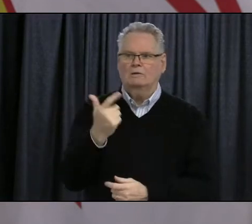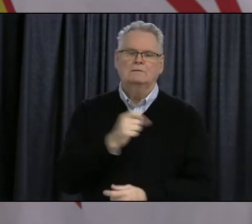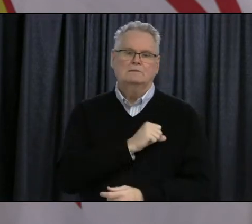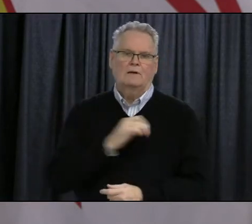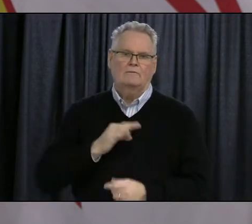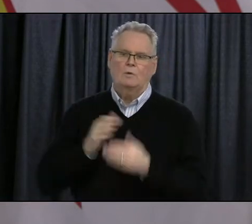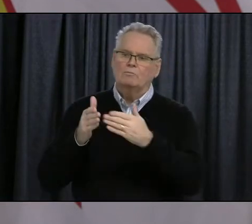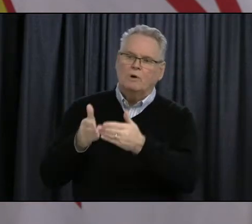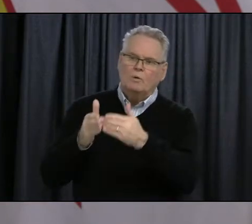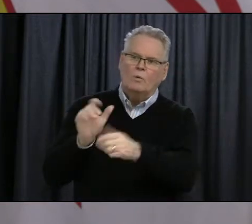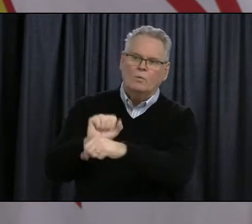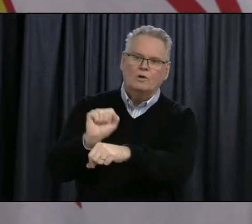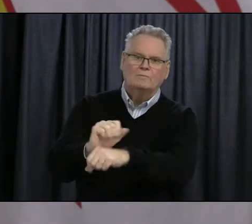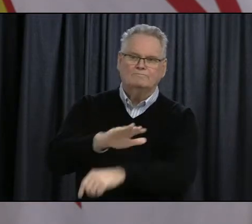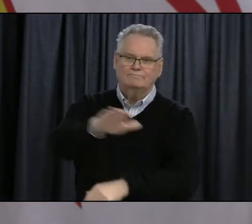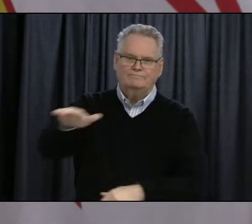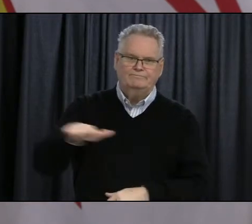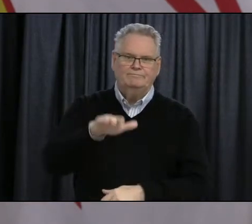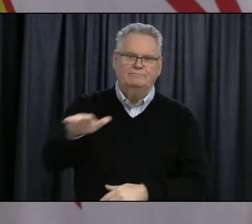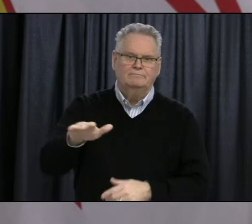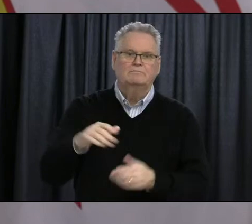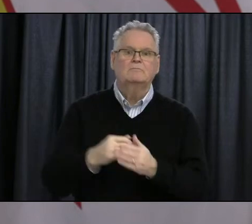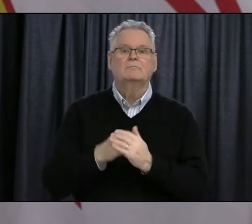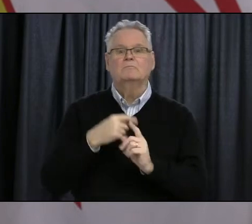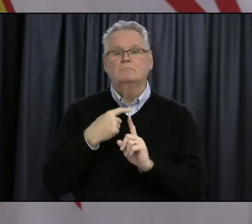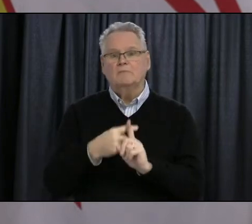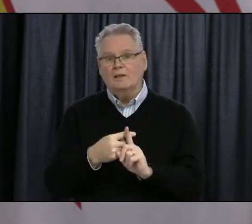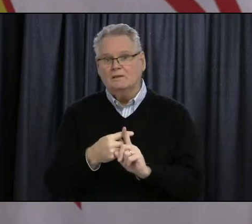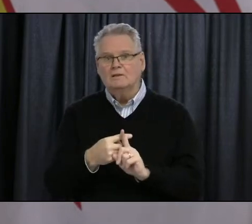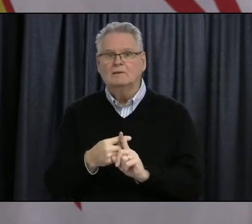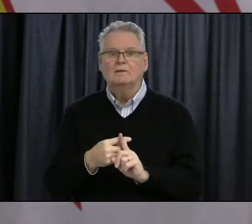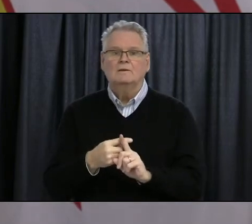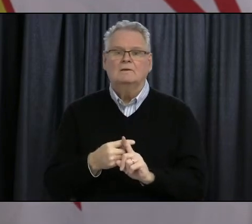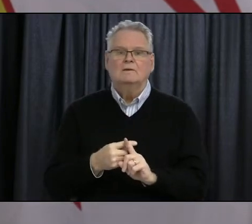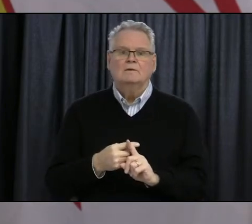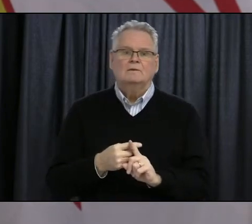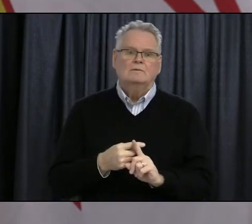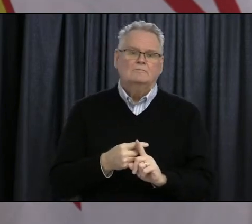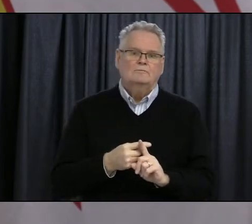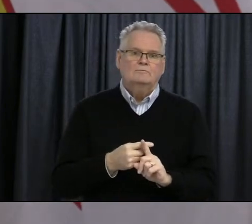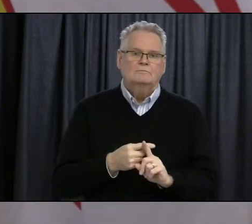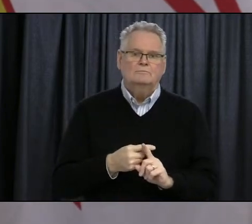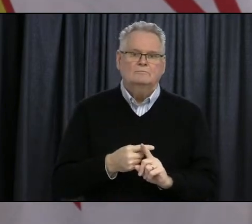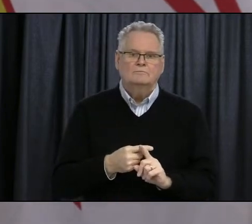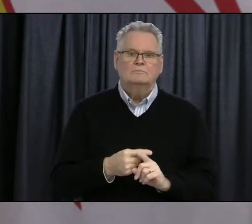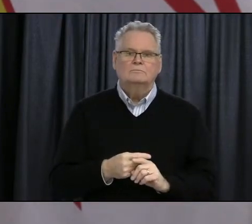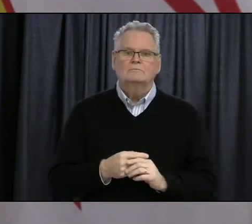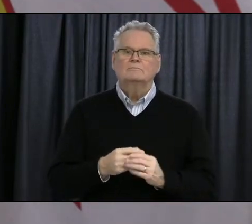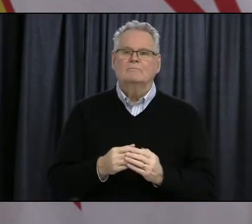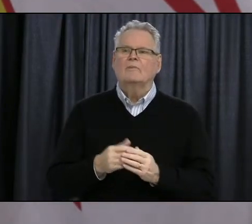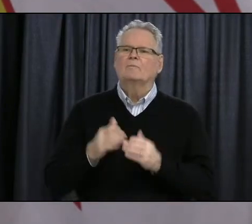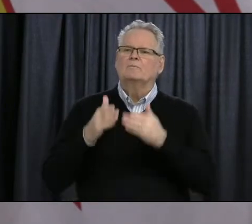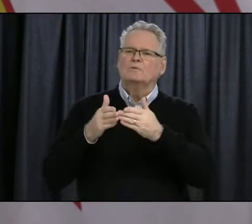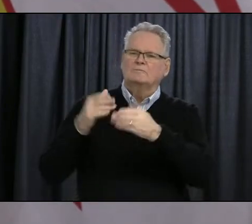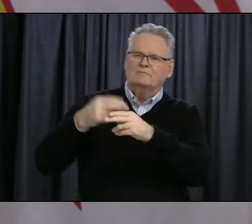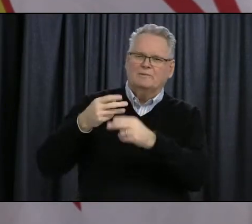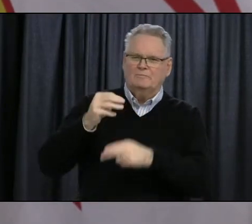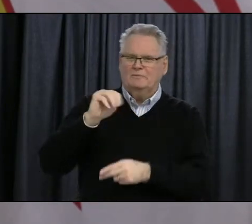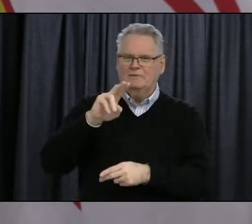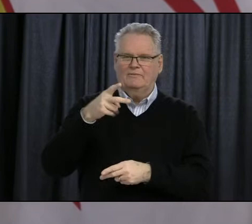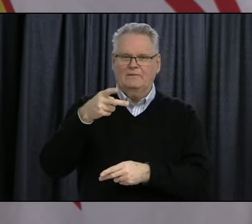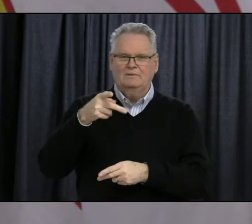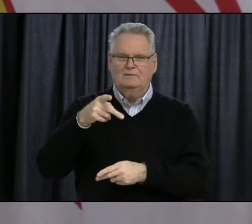who travelled on the MV Blue Patisse between North Sydney and Port aux Basques on any sailing between December 29th and